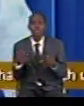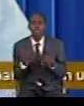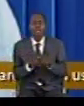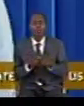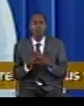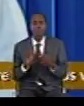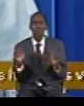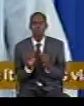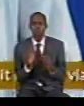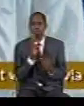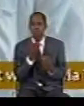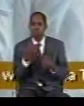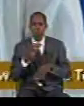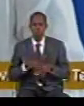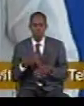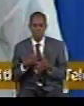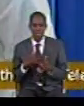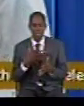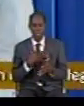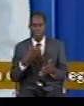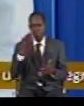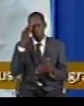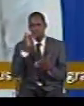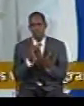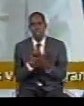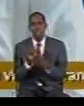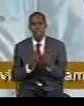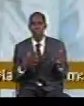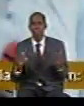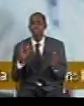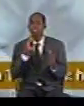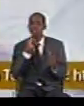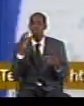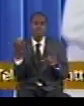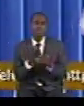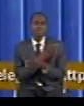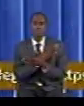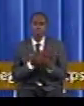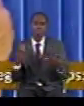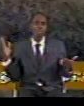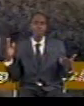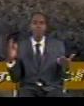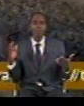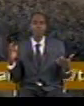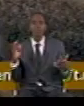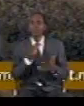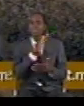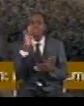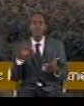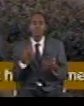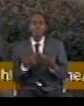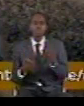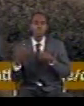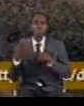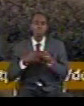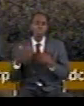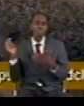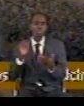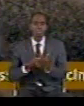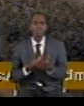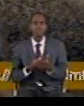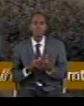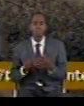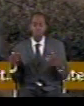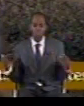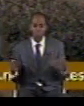gone. Everything is gone. Everything is gone. Never to come back again. Arthritis